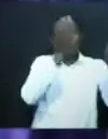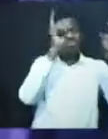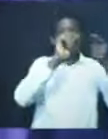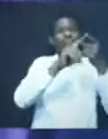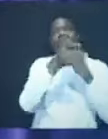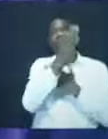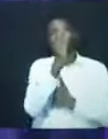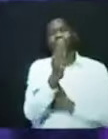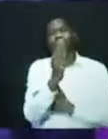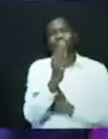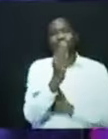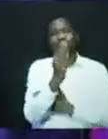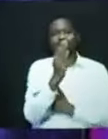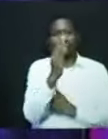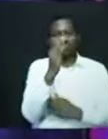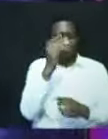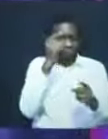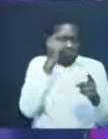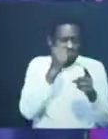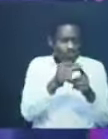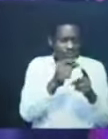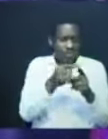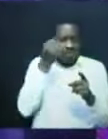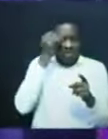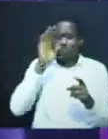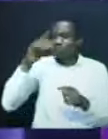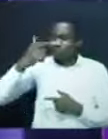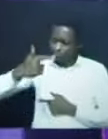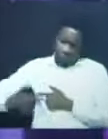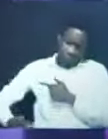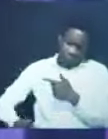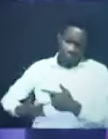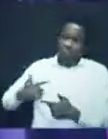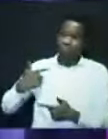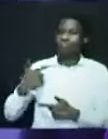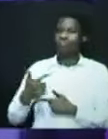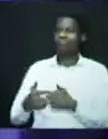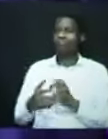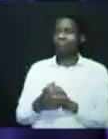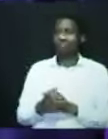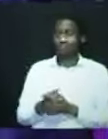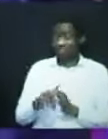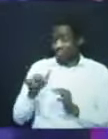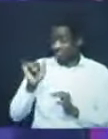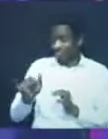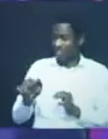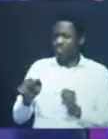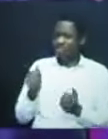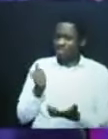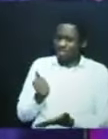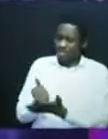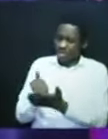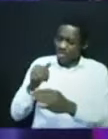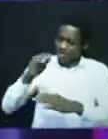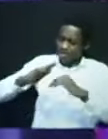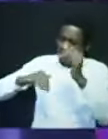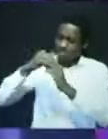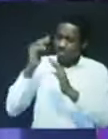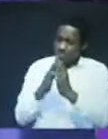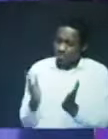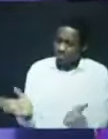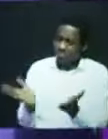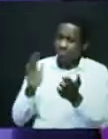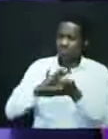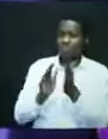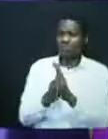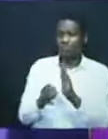the word of his grace, which is able to build them up and to give